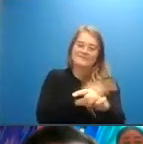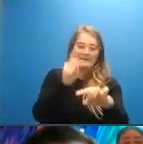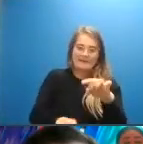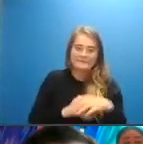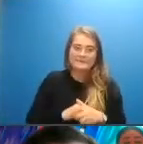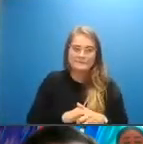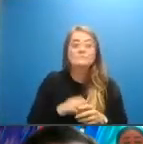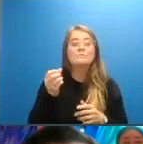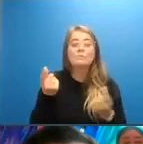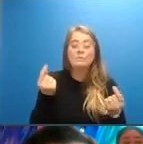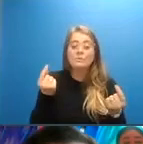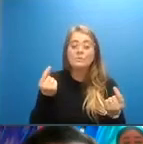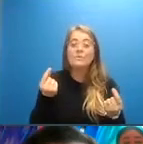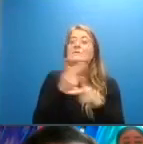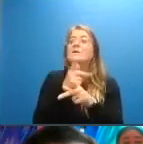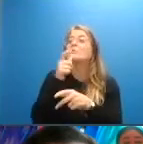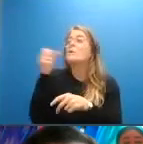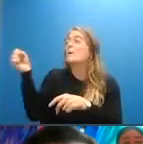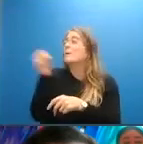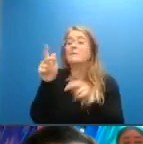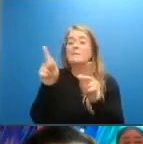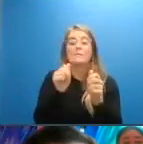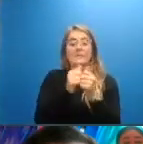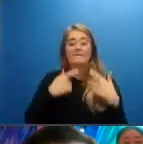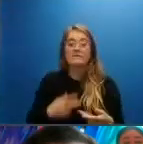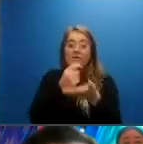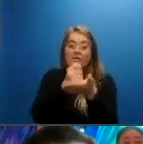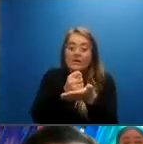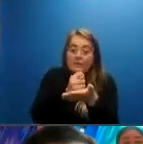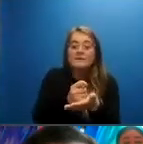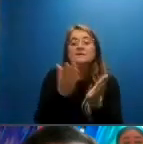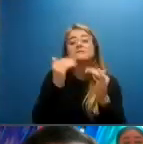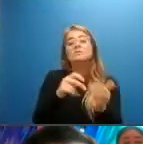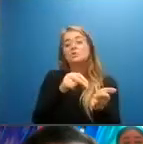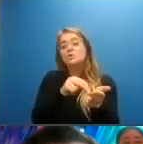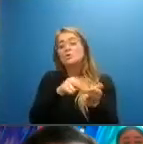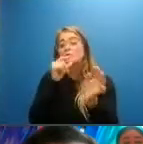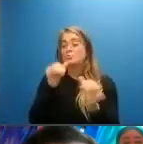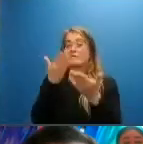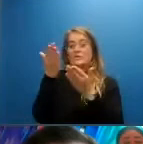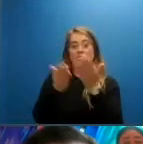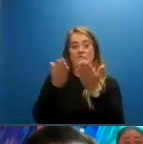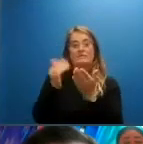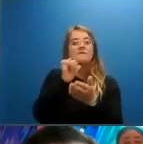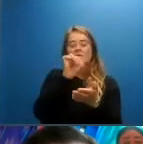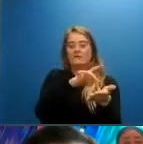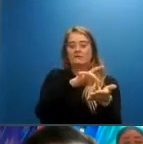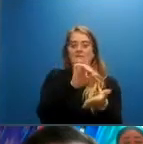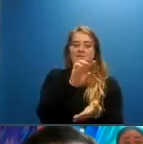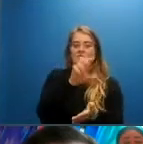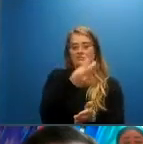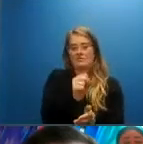they brought on people who can, so physiotherapists, nurse practitioner folks who are providing services that are non-pharmacological, so